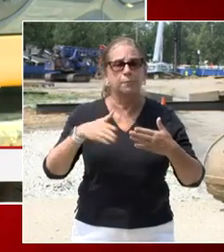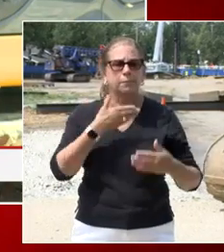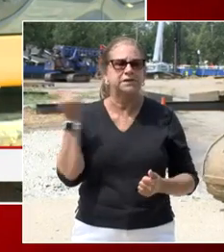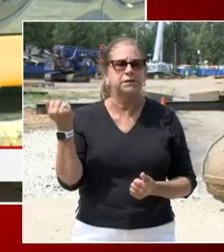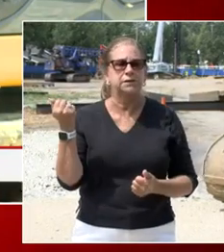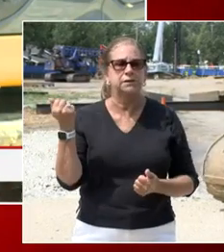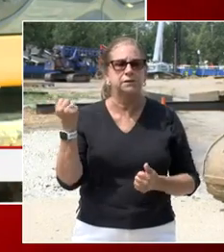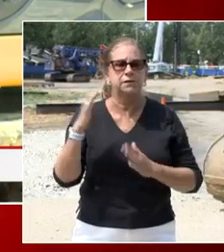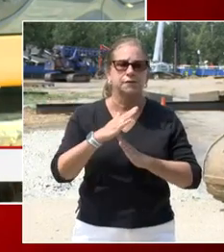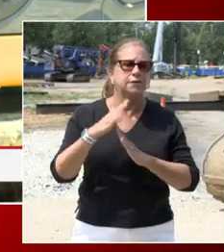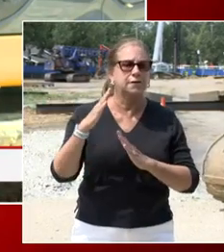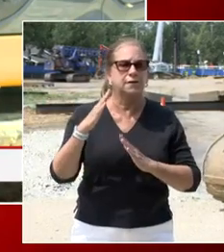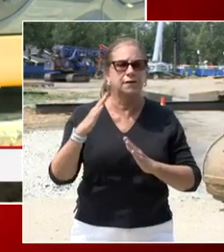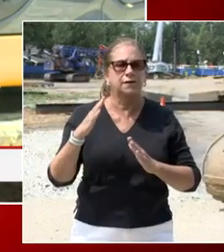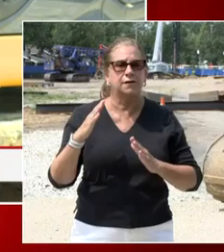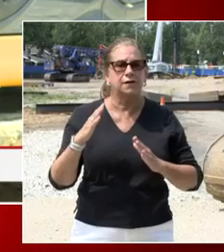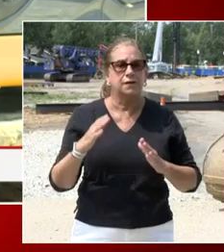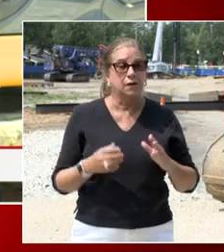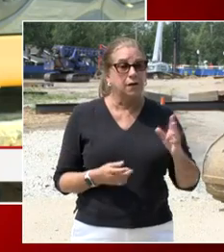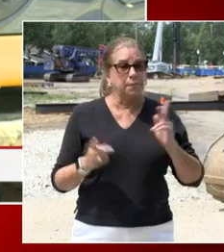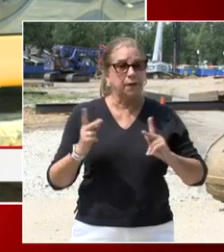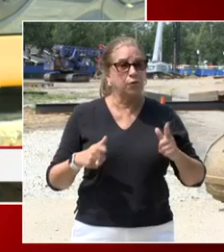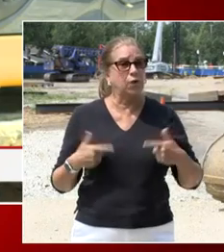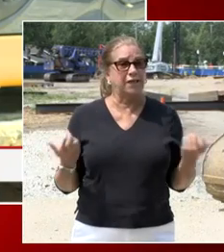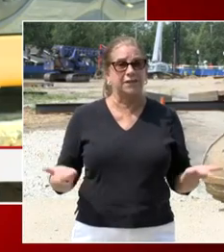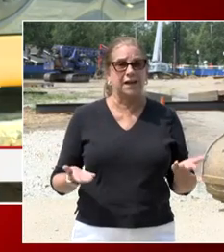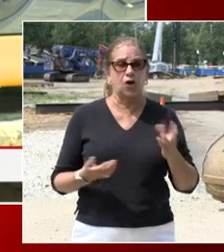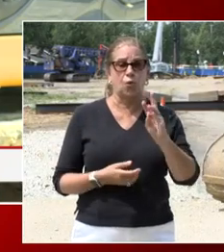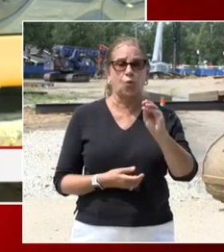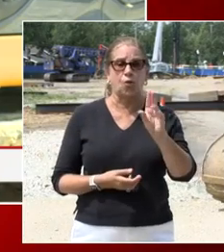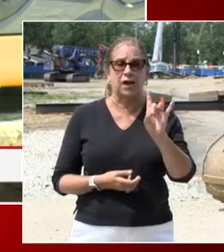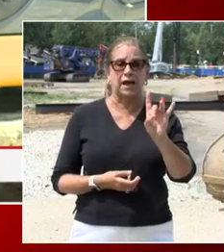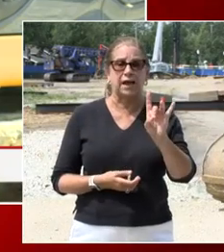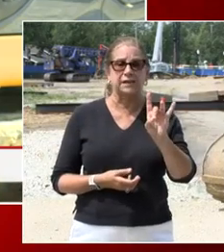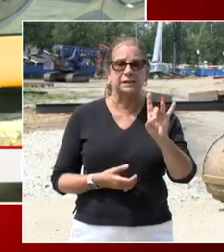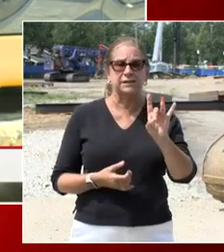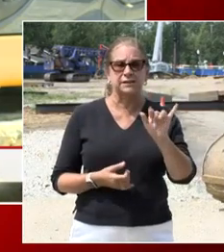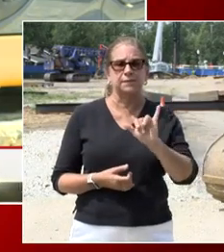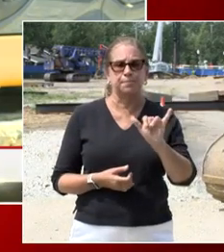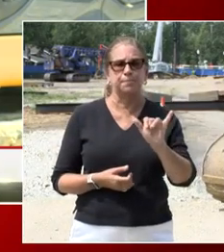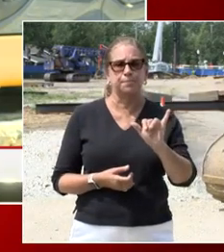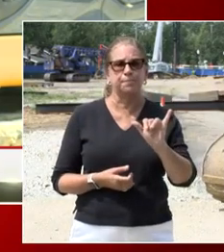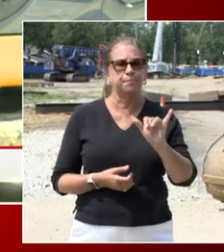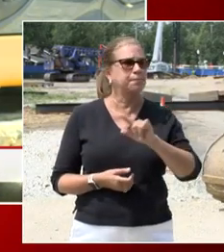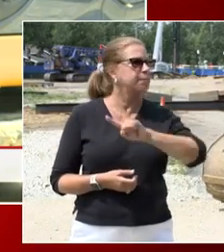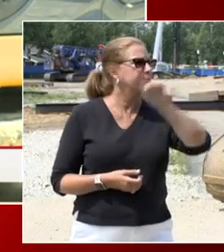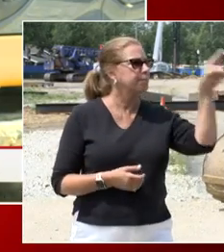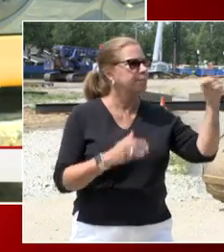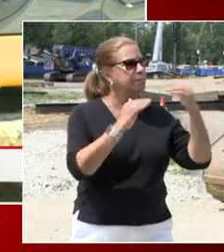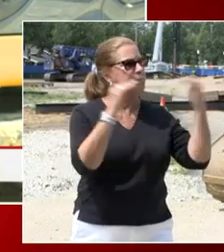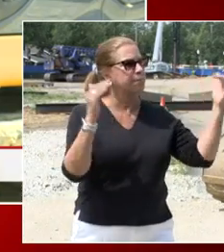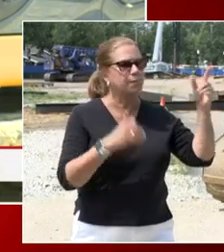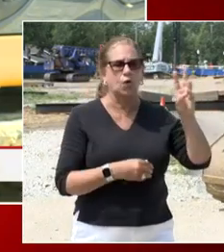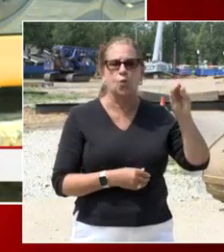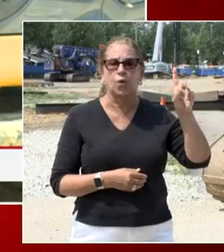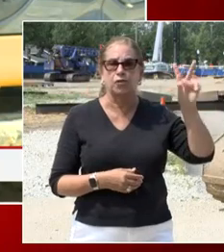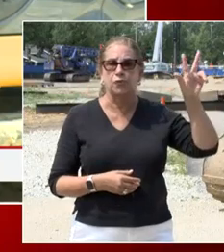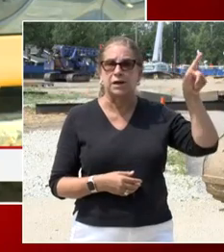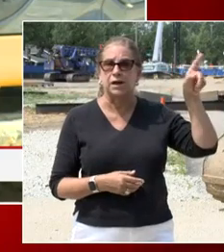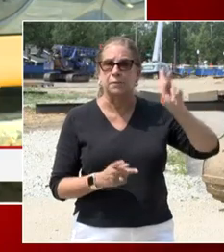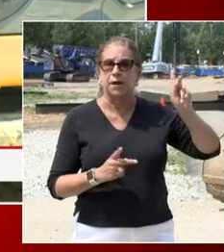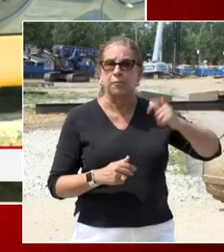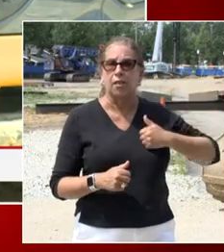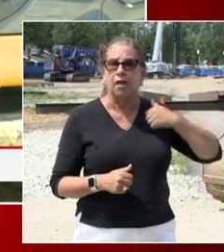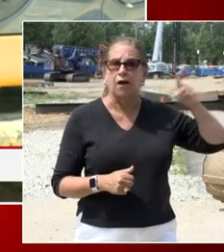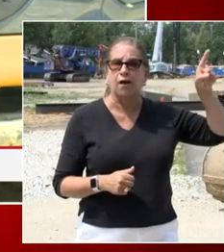8 to be able to live as long as people in Ward 3. We want people in Ward 8 to have access to